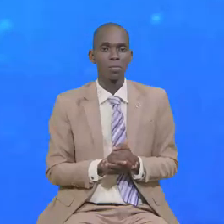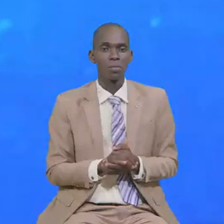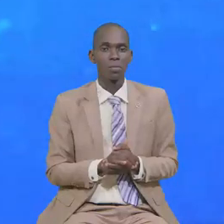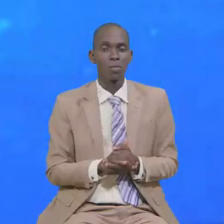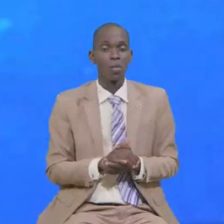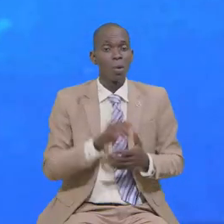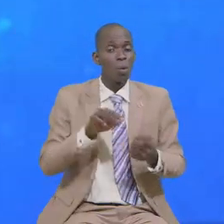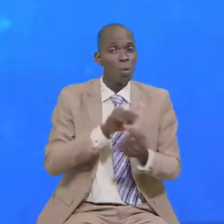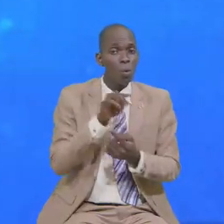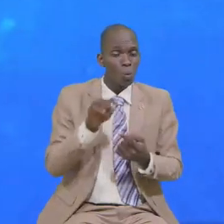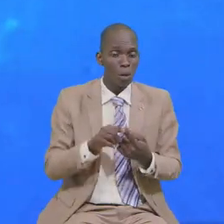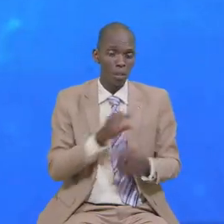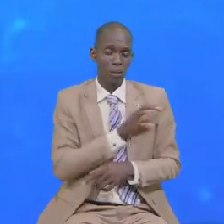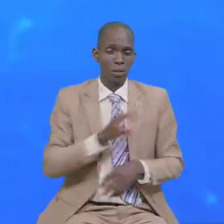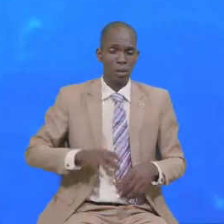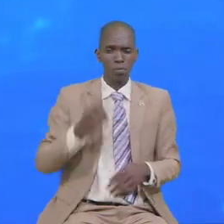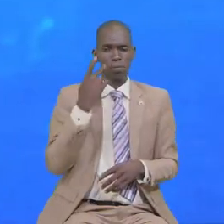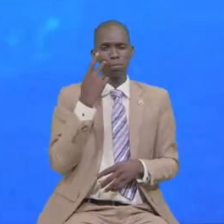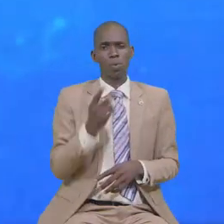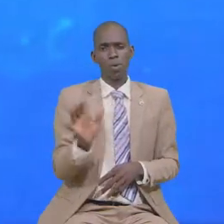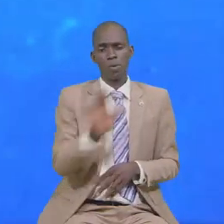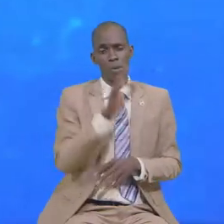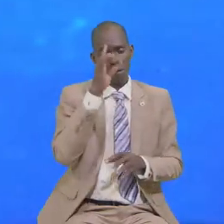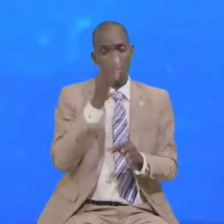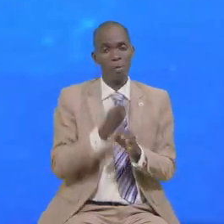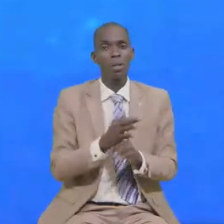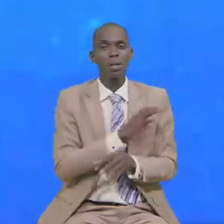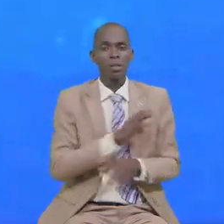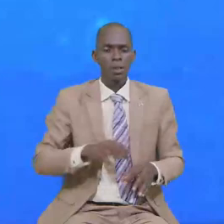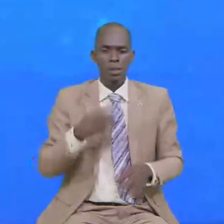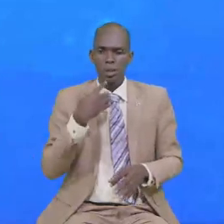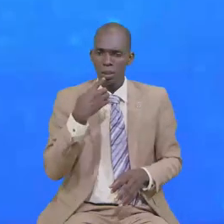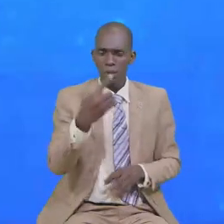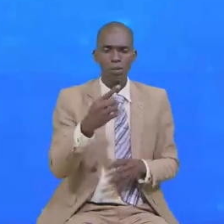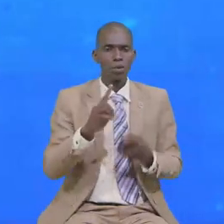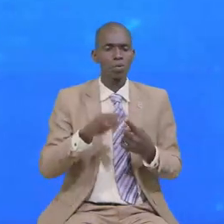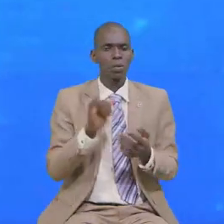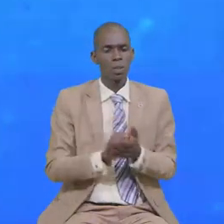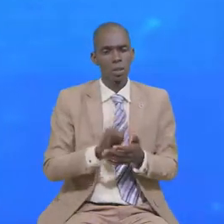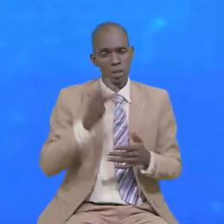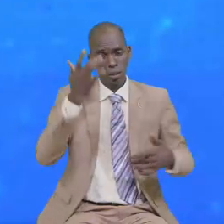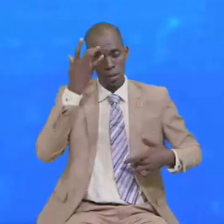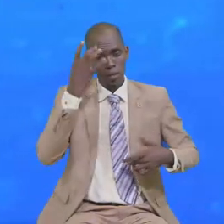When he saw their faith, he said unto the sick of the palsy,